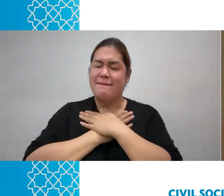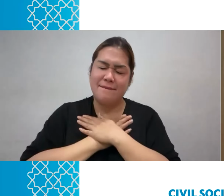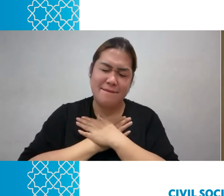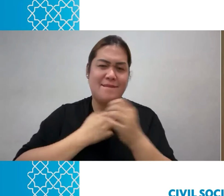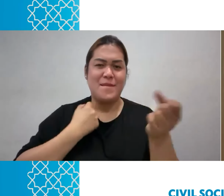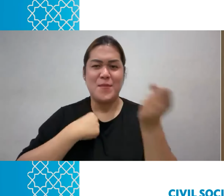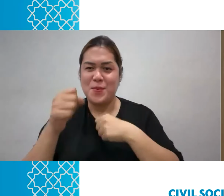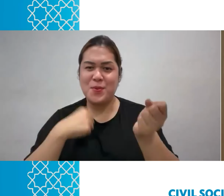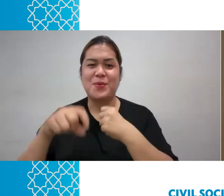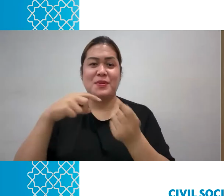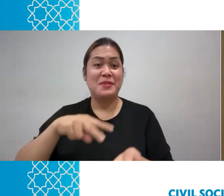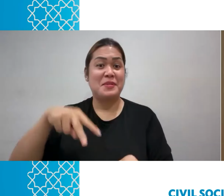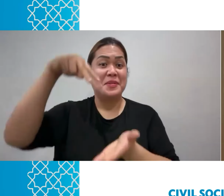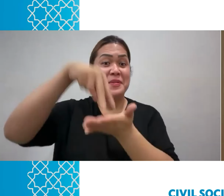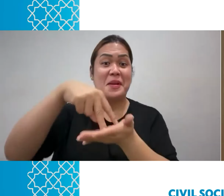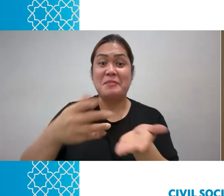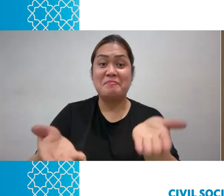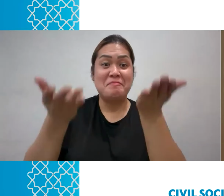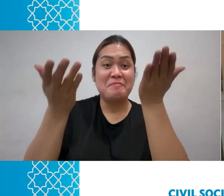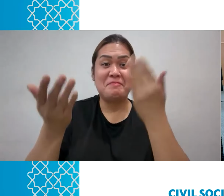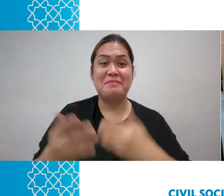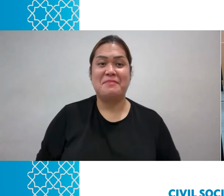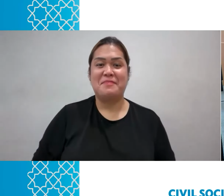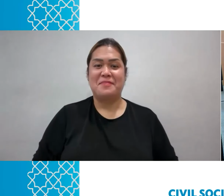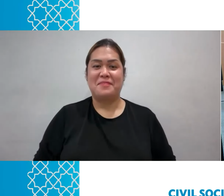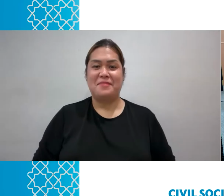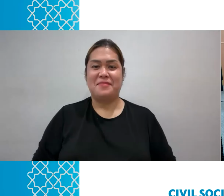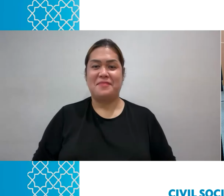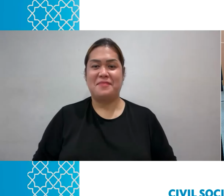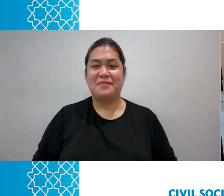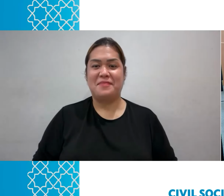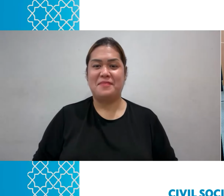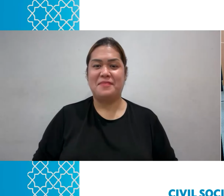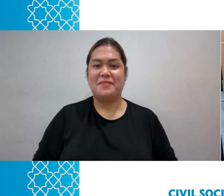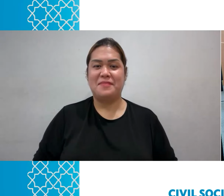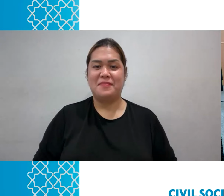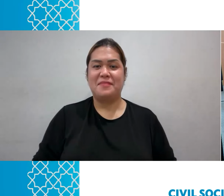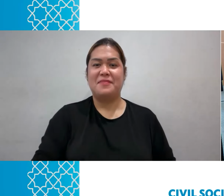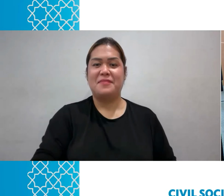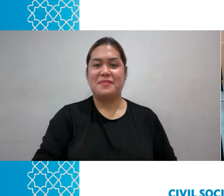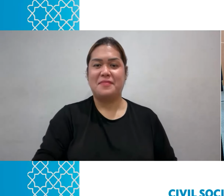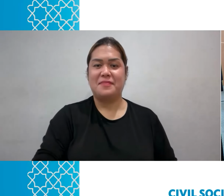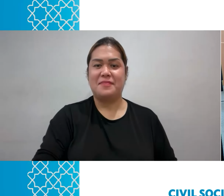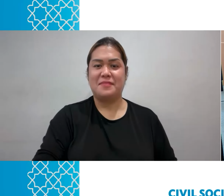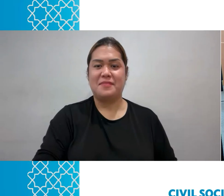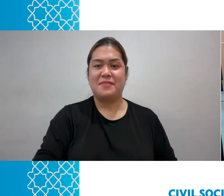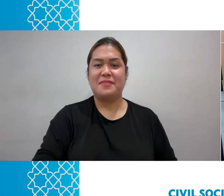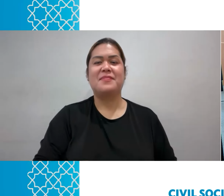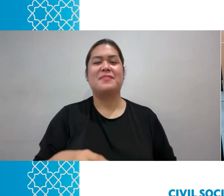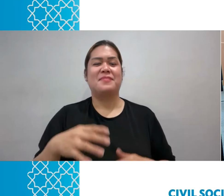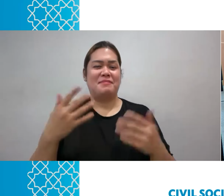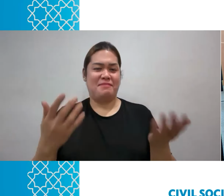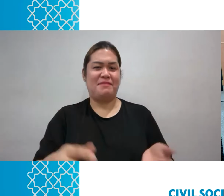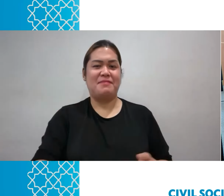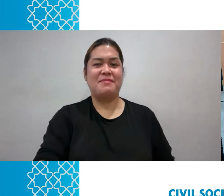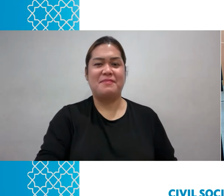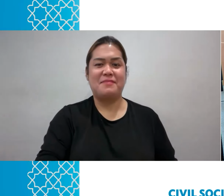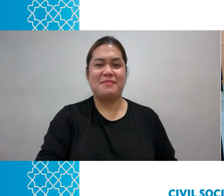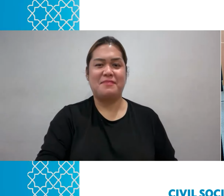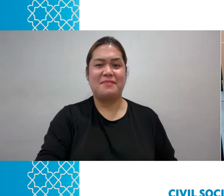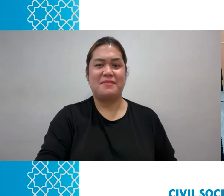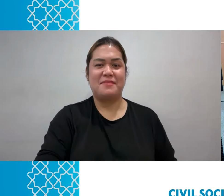well? Athletes and sports lovers. Oh, yeah, and the Olympics are coming soon. That will be fun. And